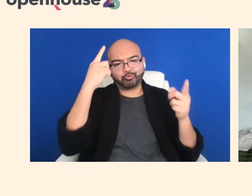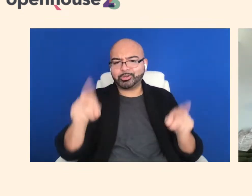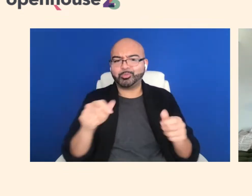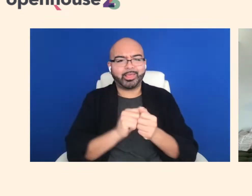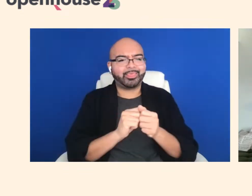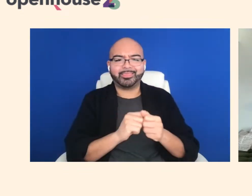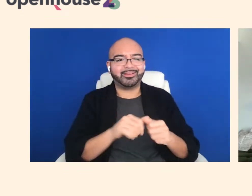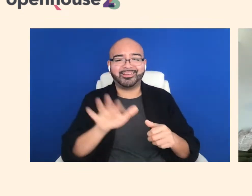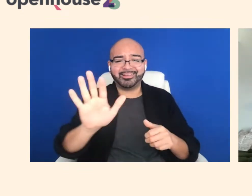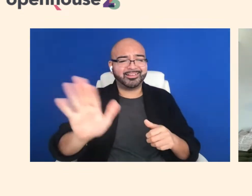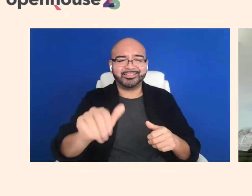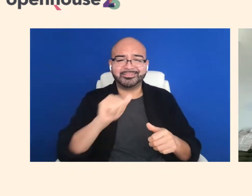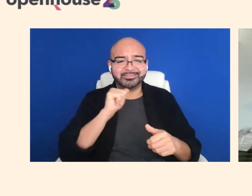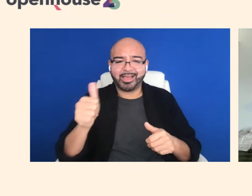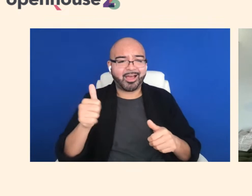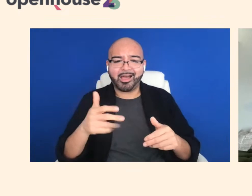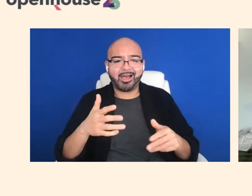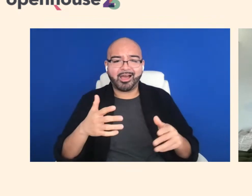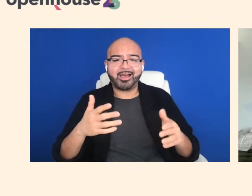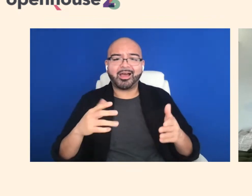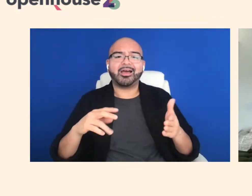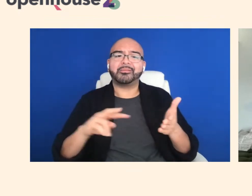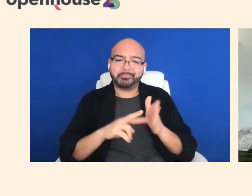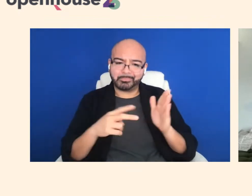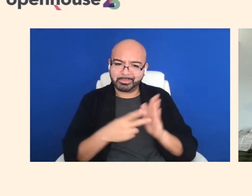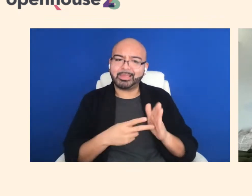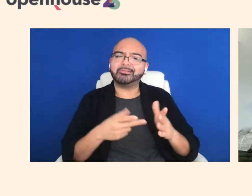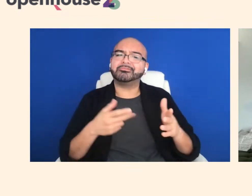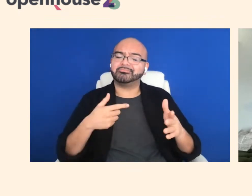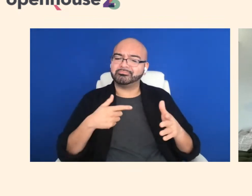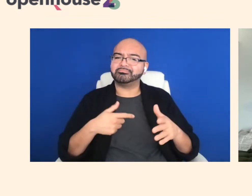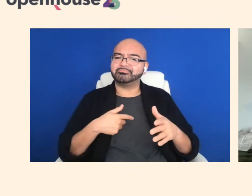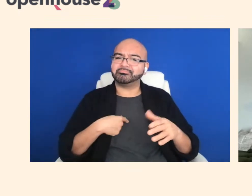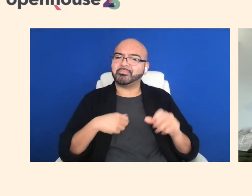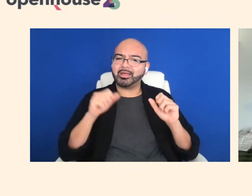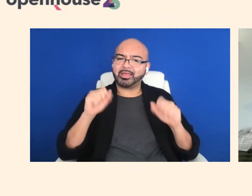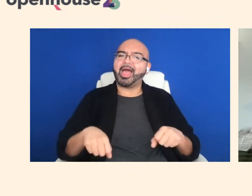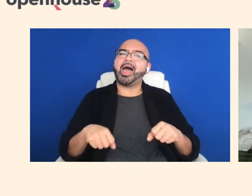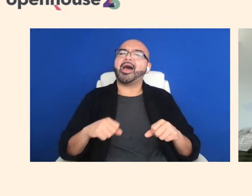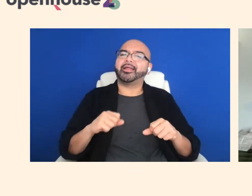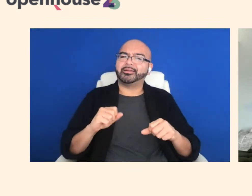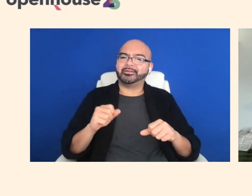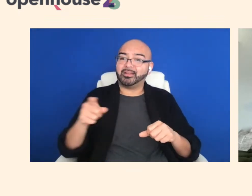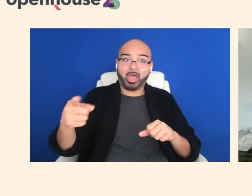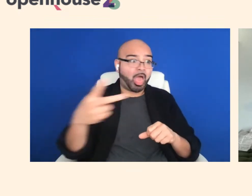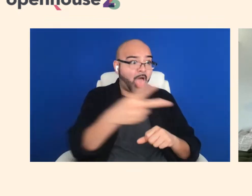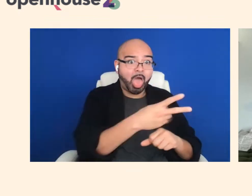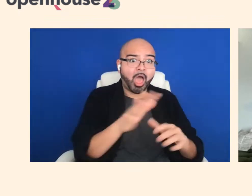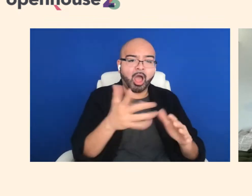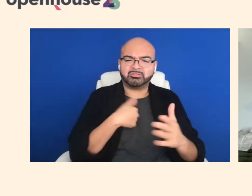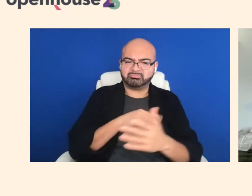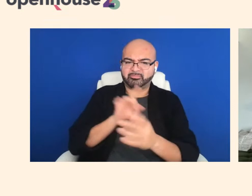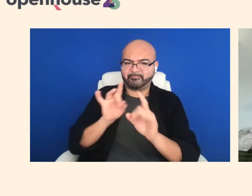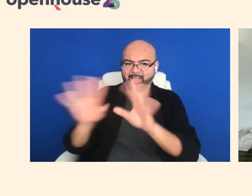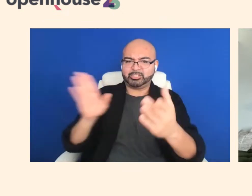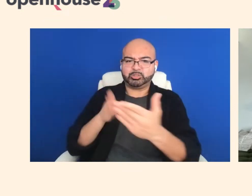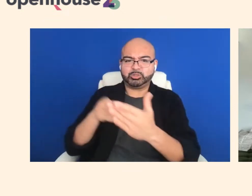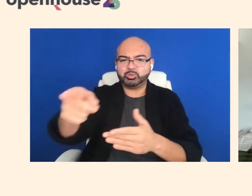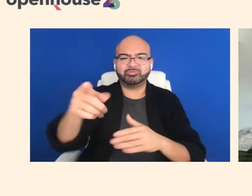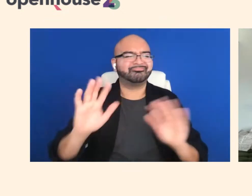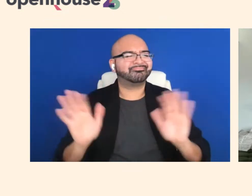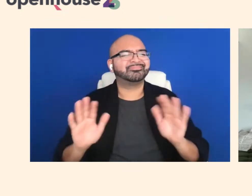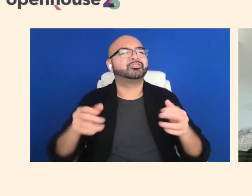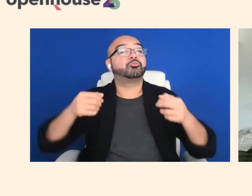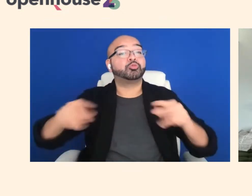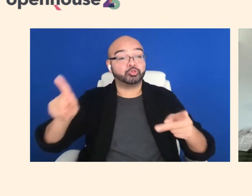not a license for me to return that violence to you. It's an opportunity to mobilize